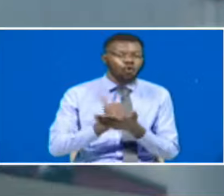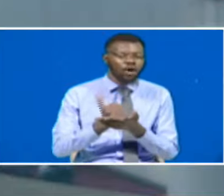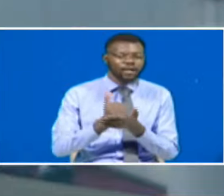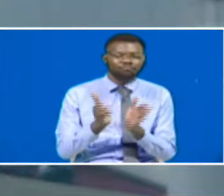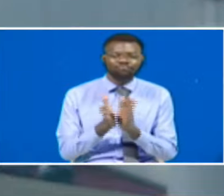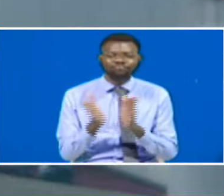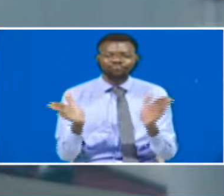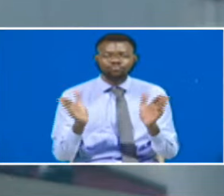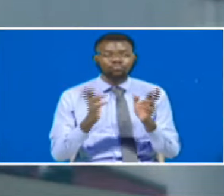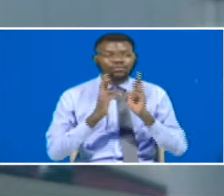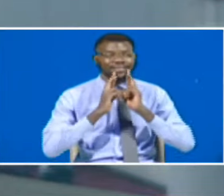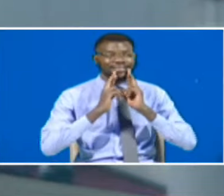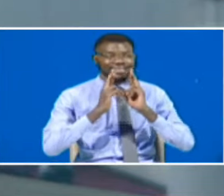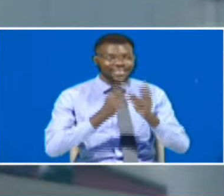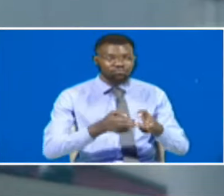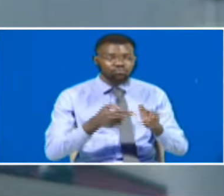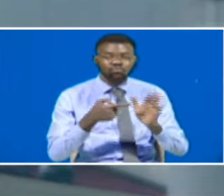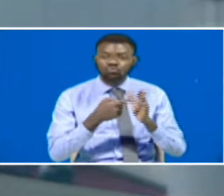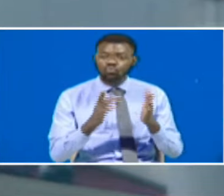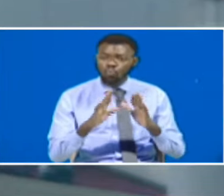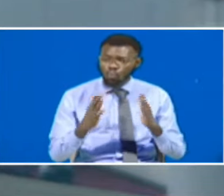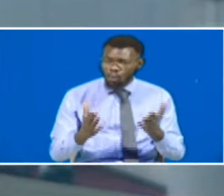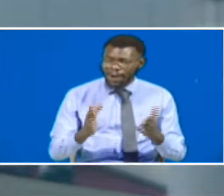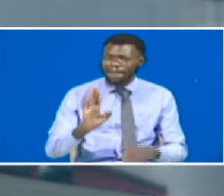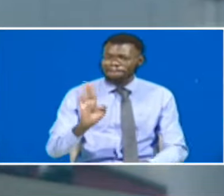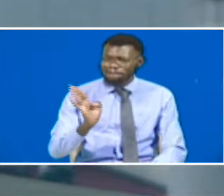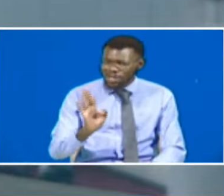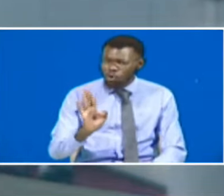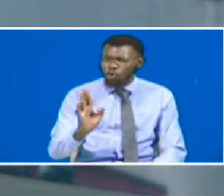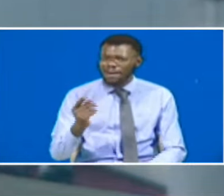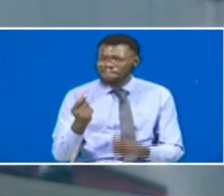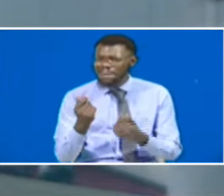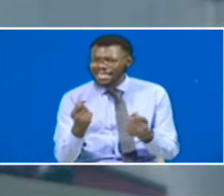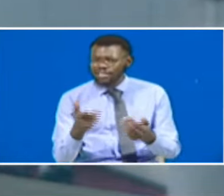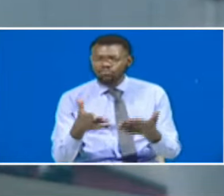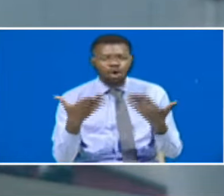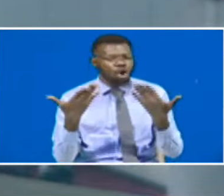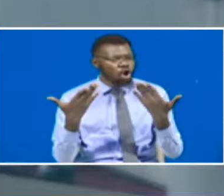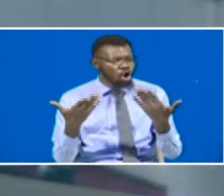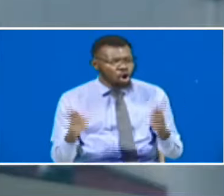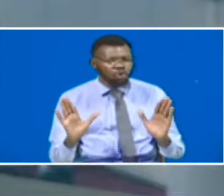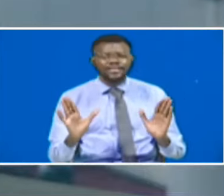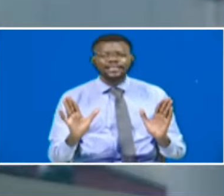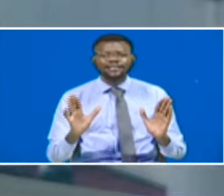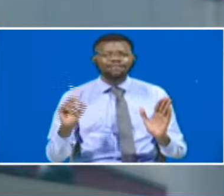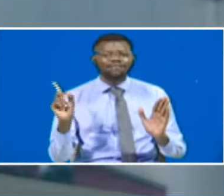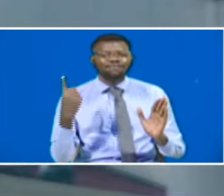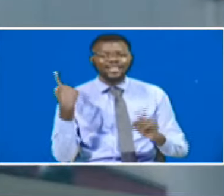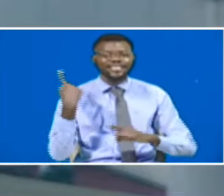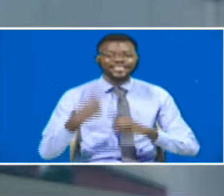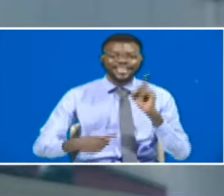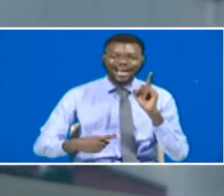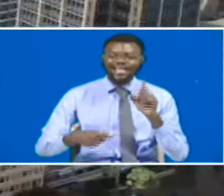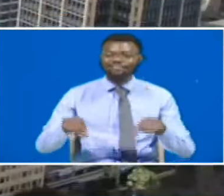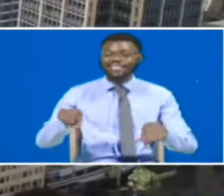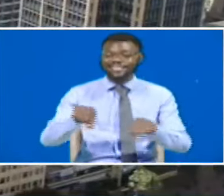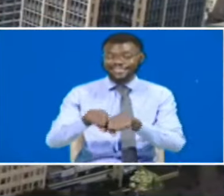Gathungu revealed how billions of taxpayers' money were lost during Sakaja's first year in office.